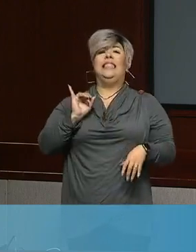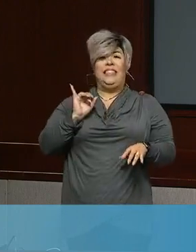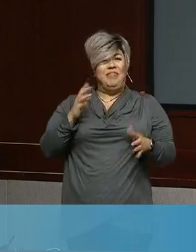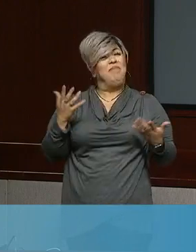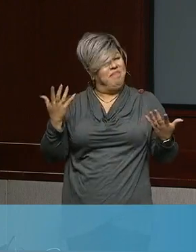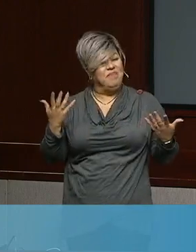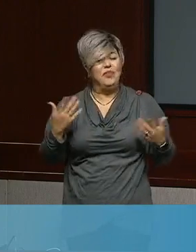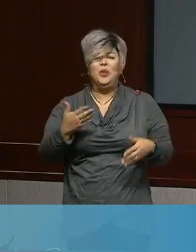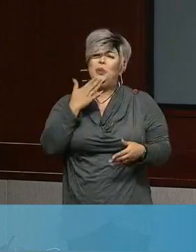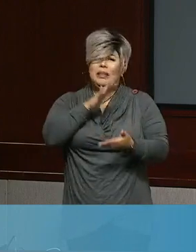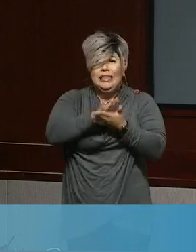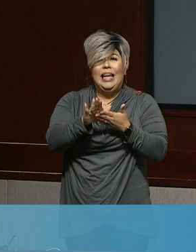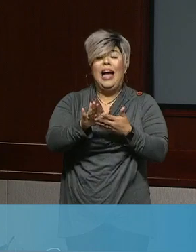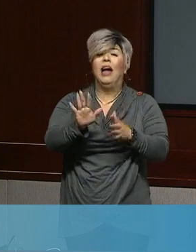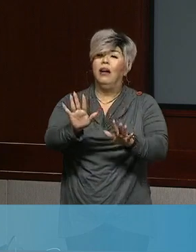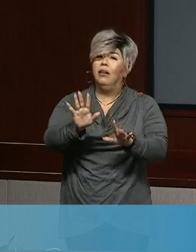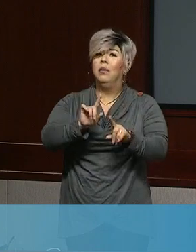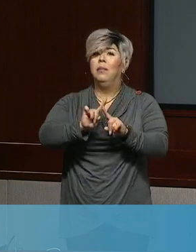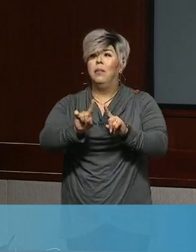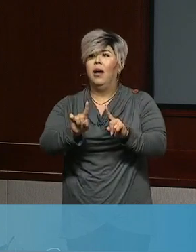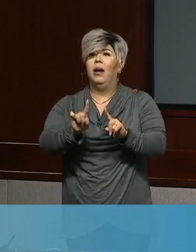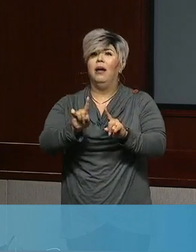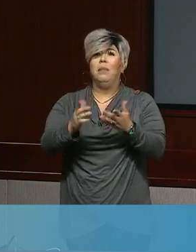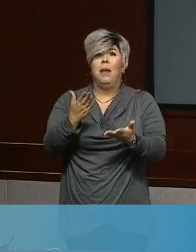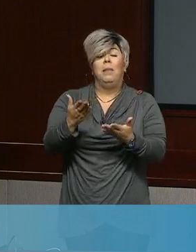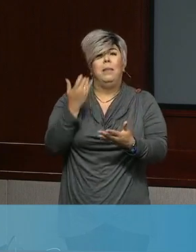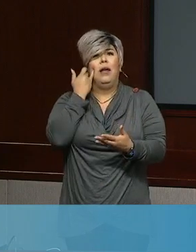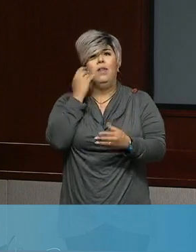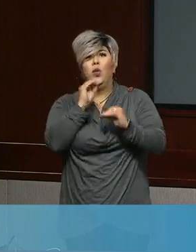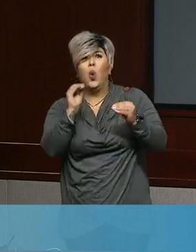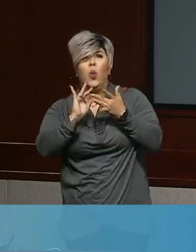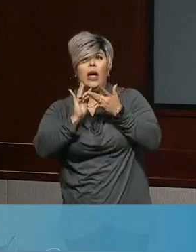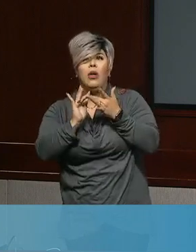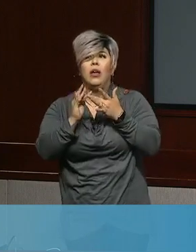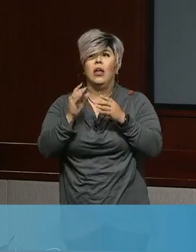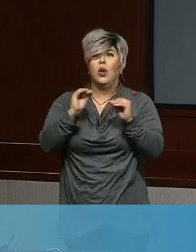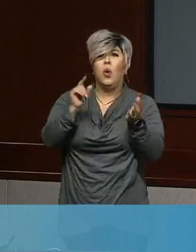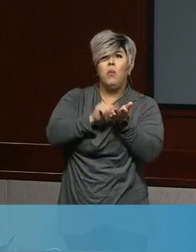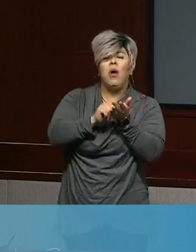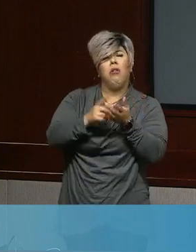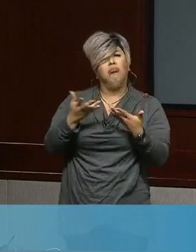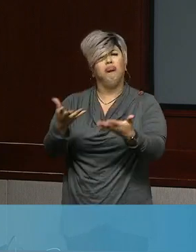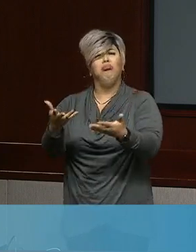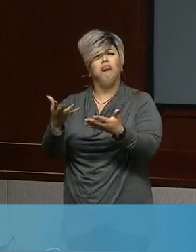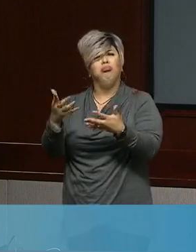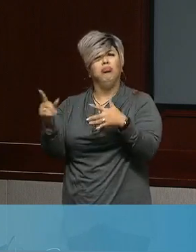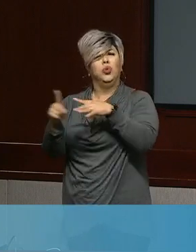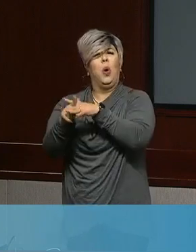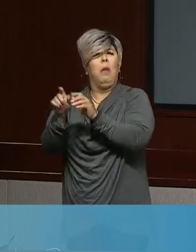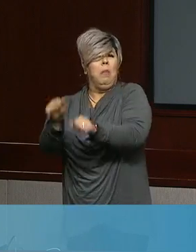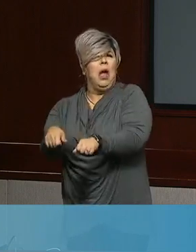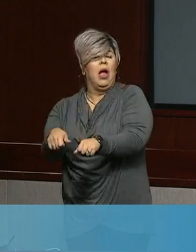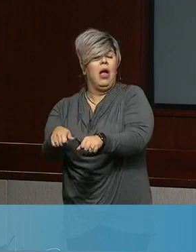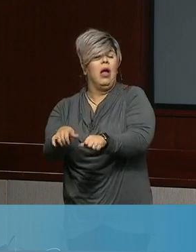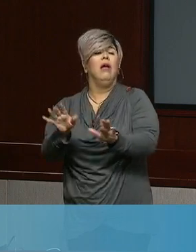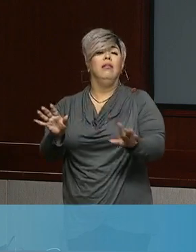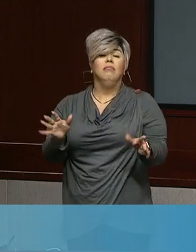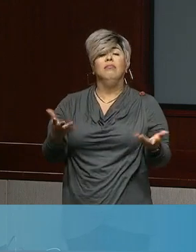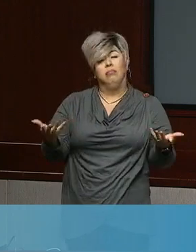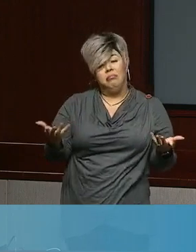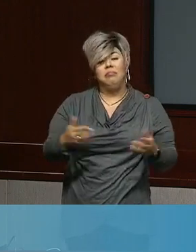county, as if you don't have internet access or access to a printer, it does give you the ability to still get